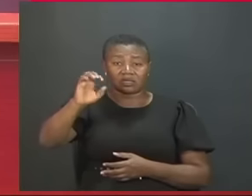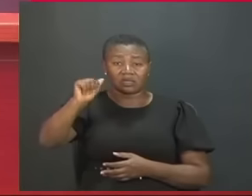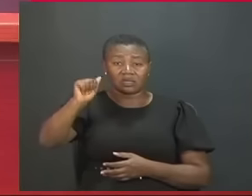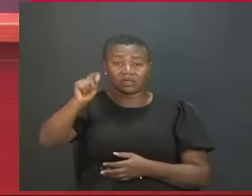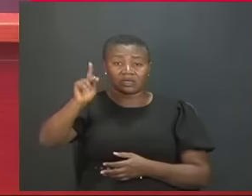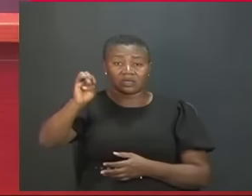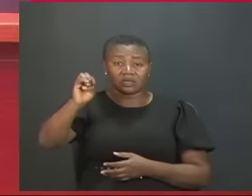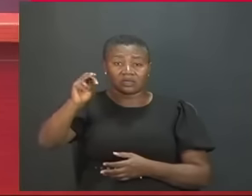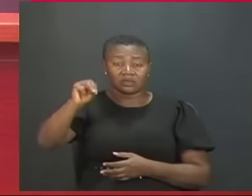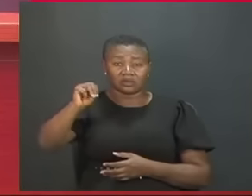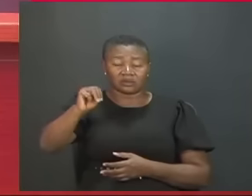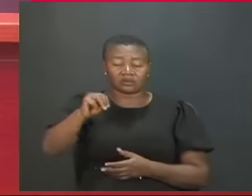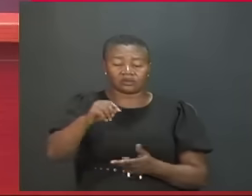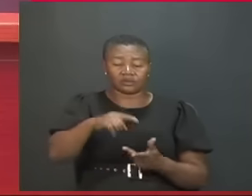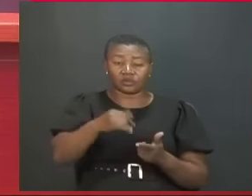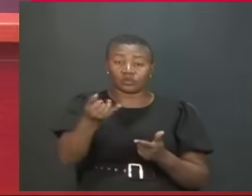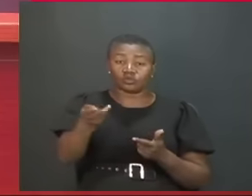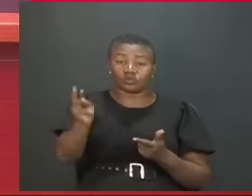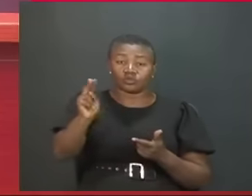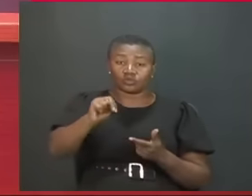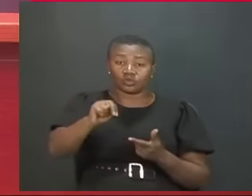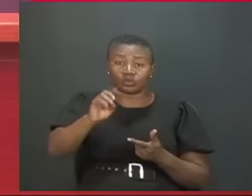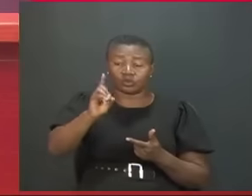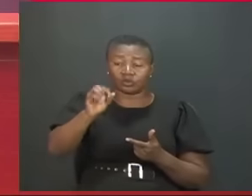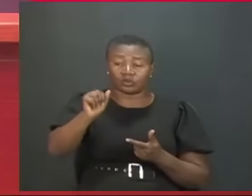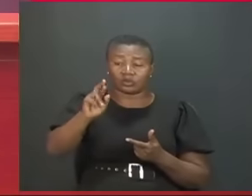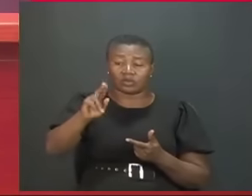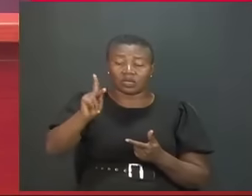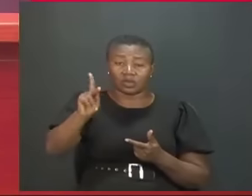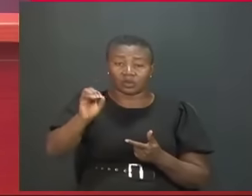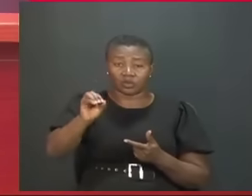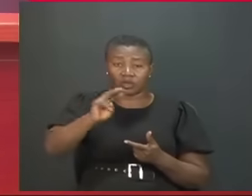Honorable John Darko, MP for Swami,